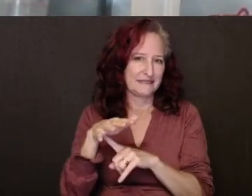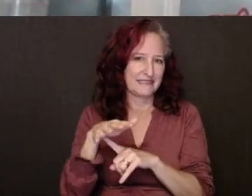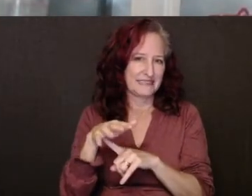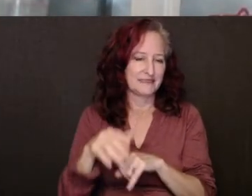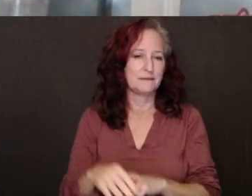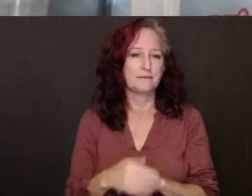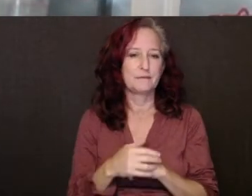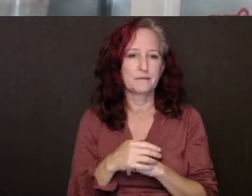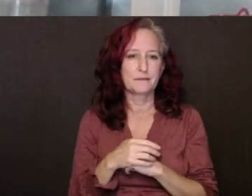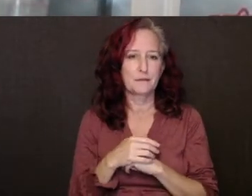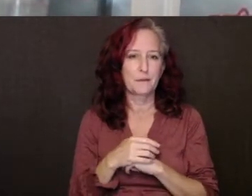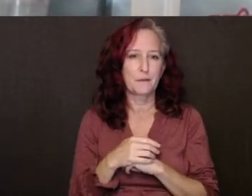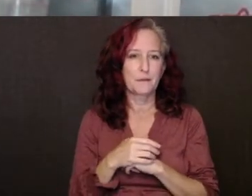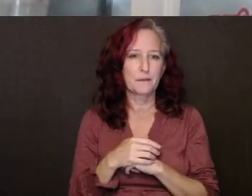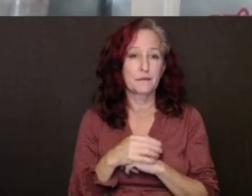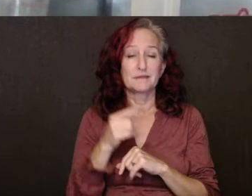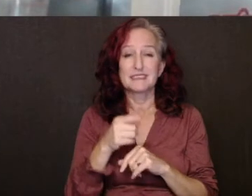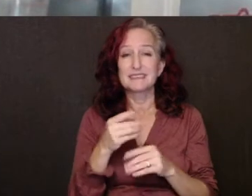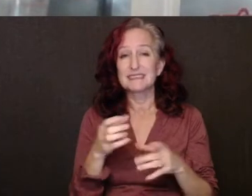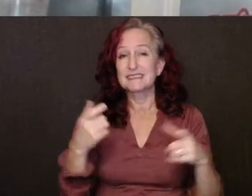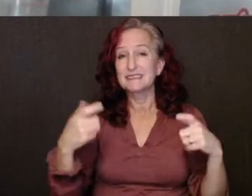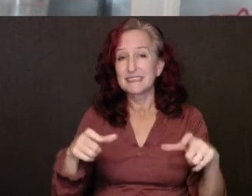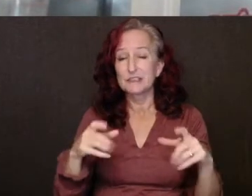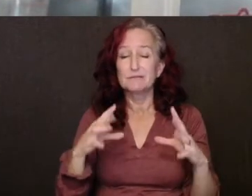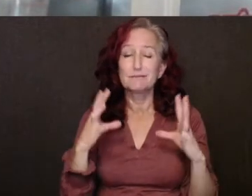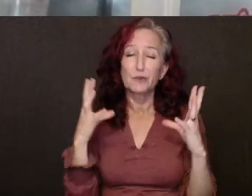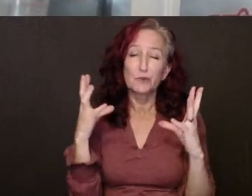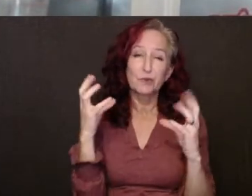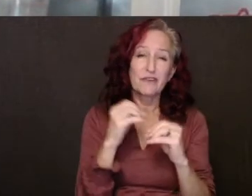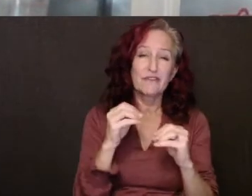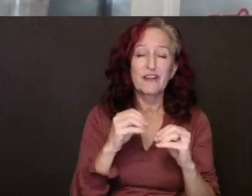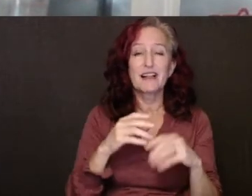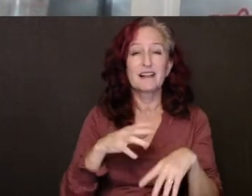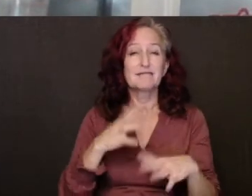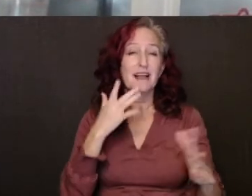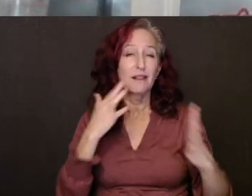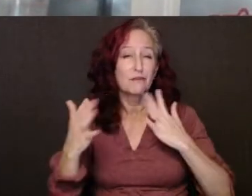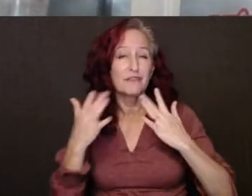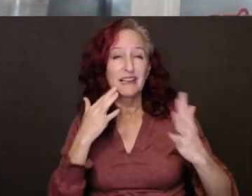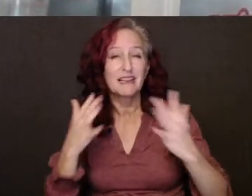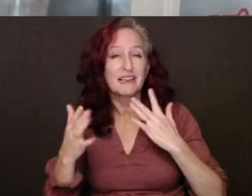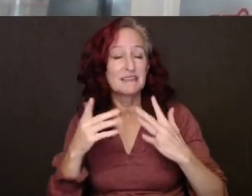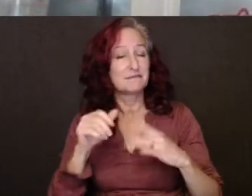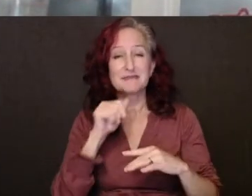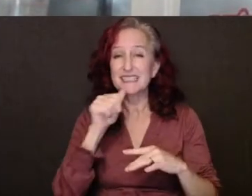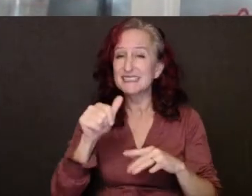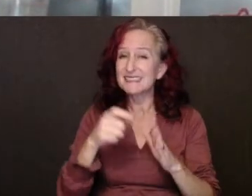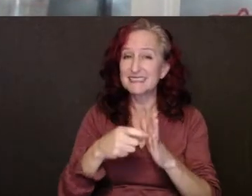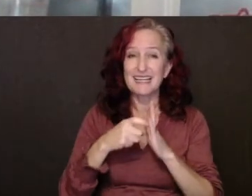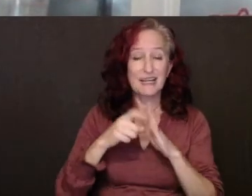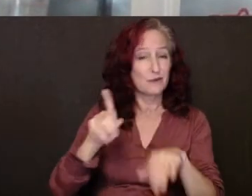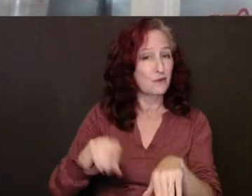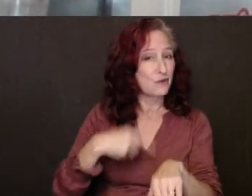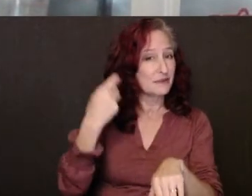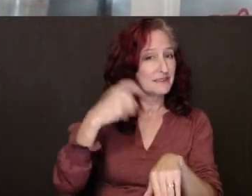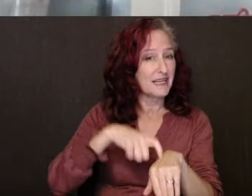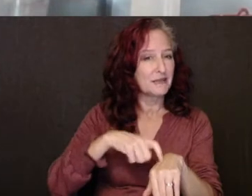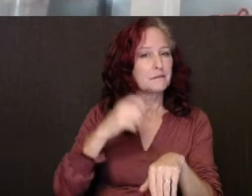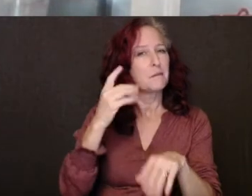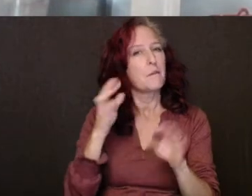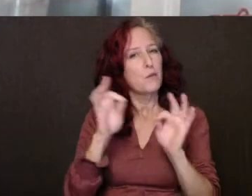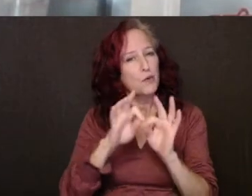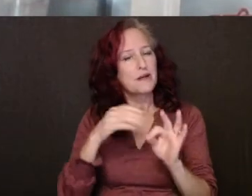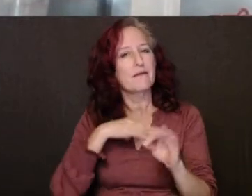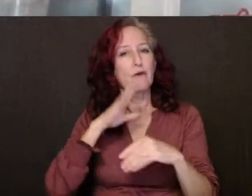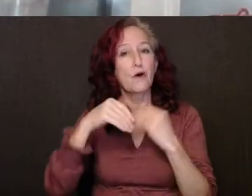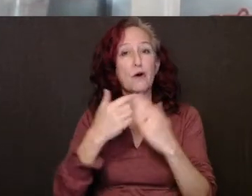So make sure after everything is boiled, you're more than welcome just to kind of put them out. But this